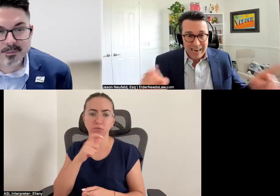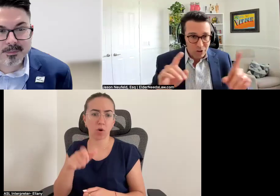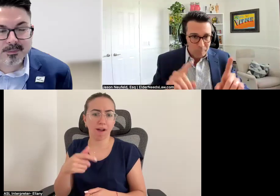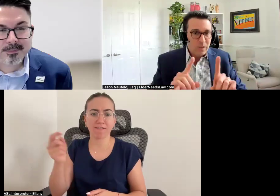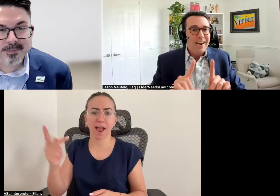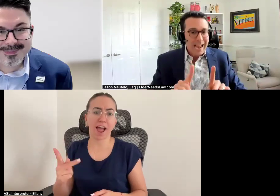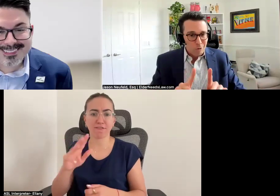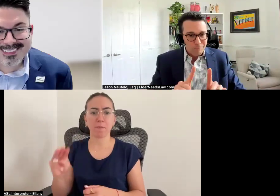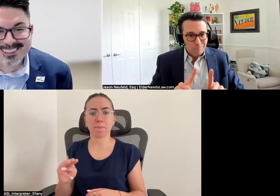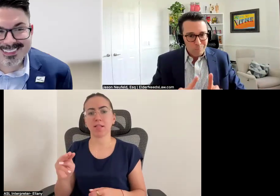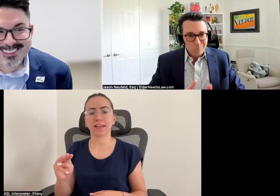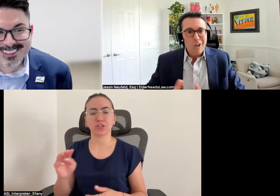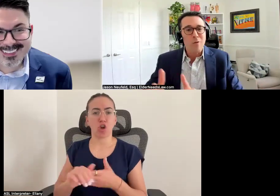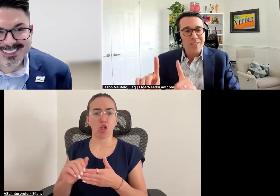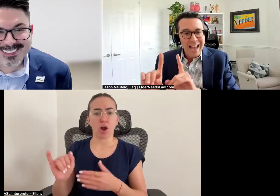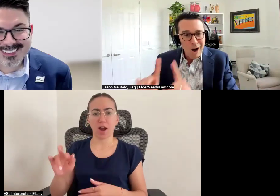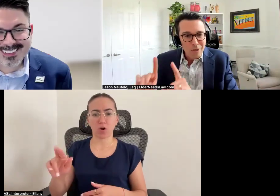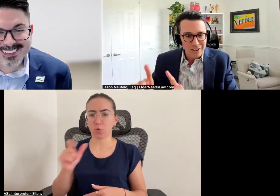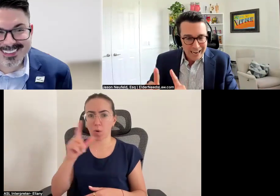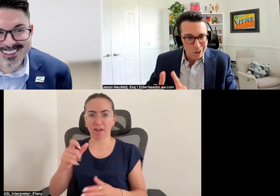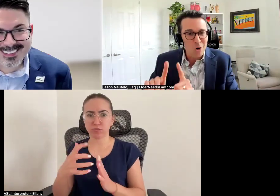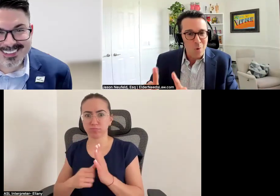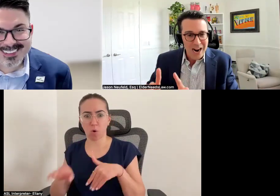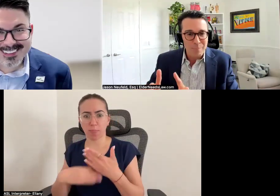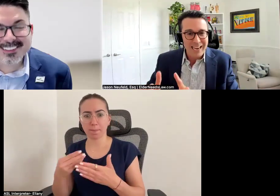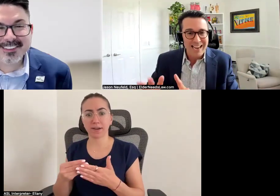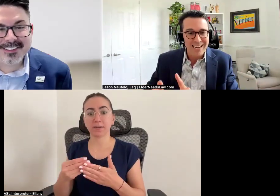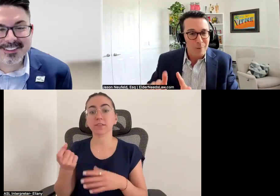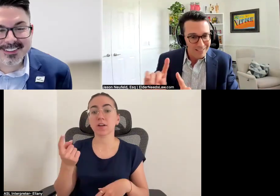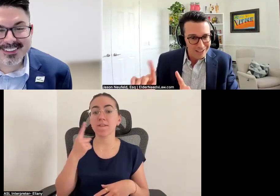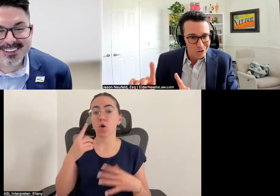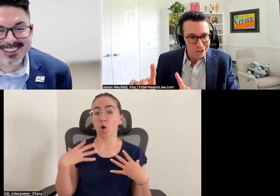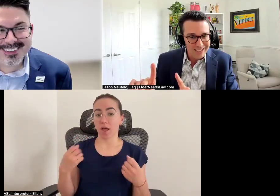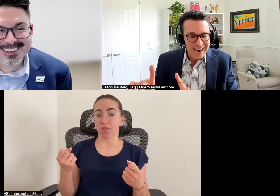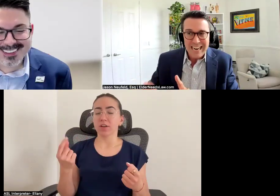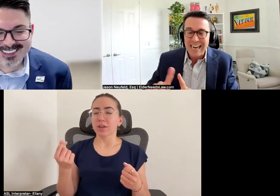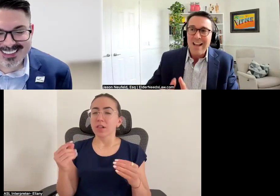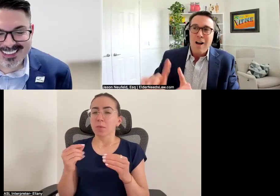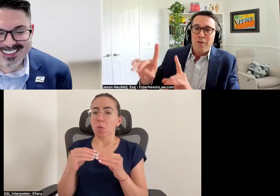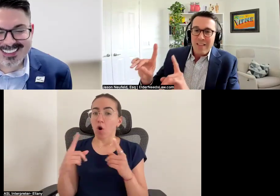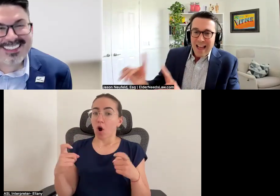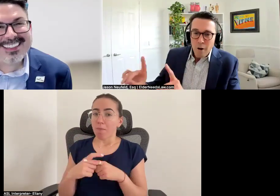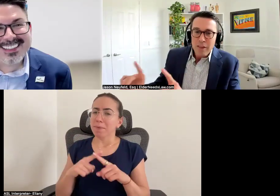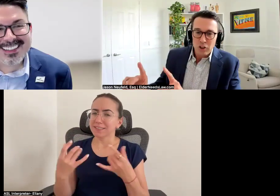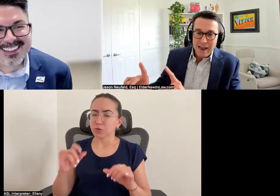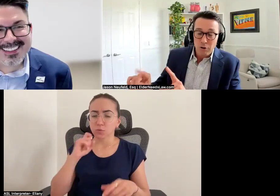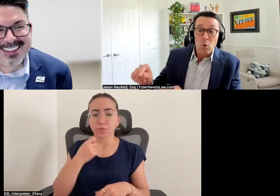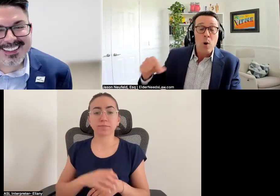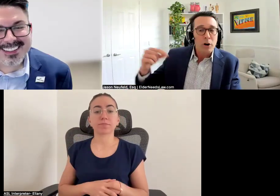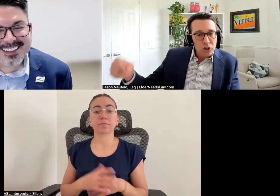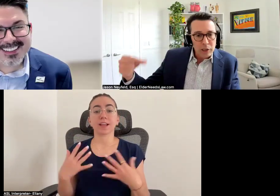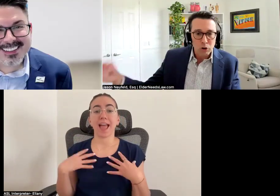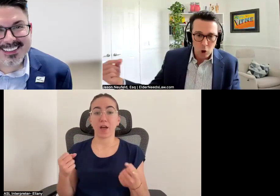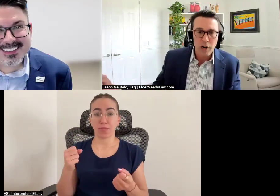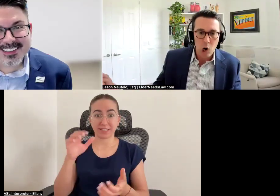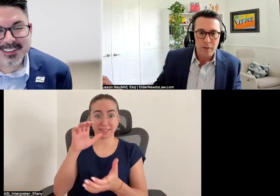is nice. Now, for the healthy, to get a little more complicated, but this is kind of neat. For the healthy spouse, we